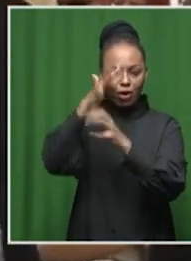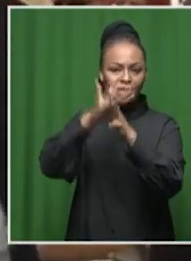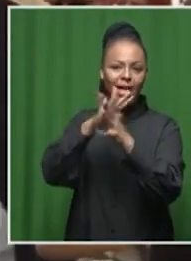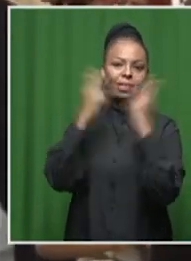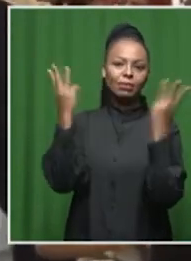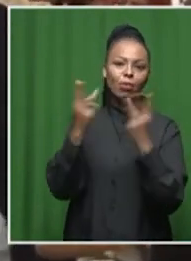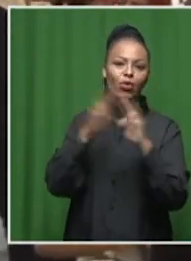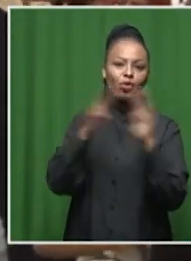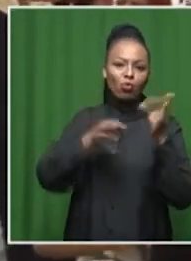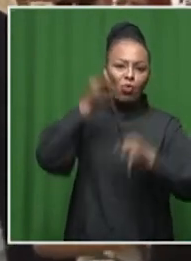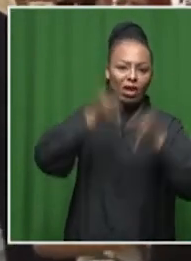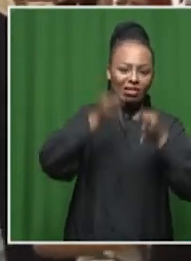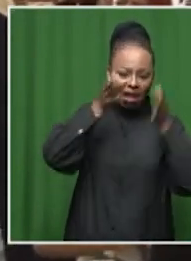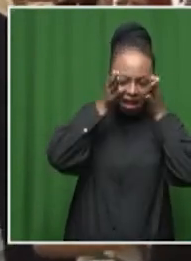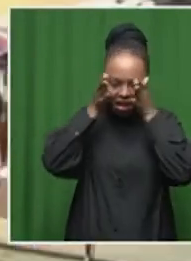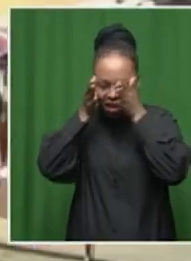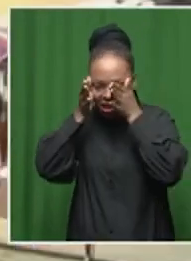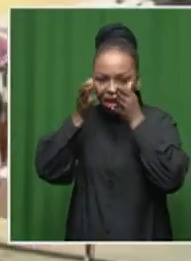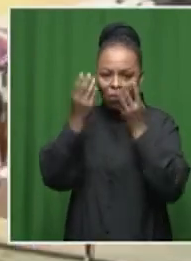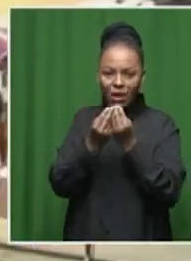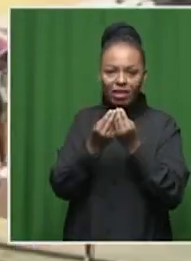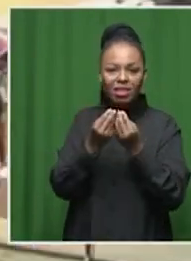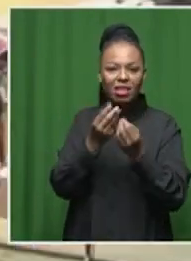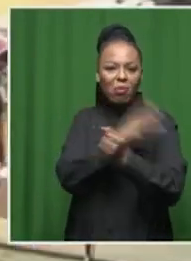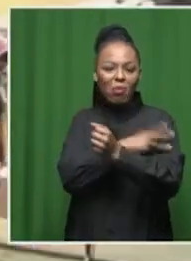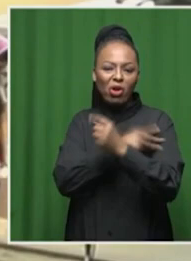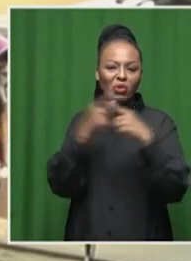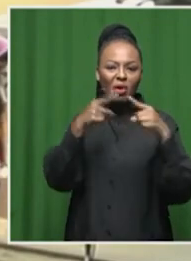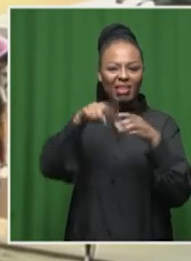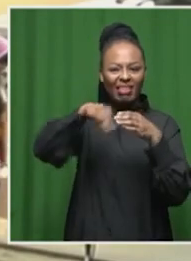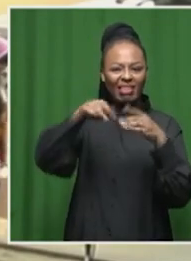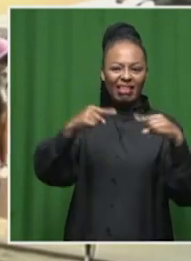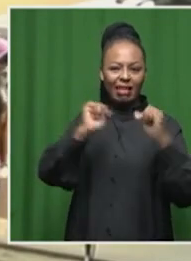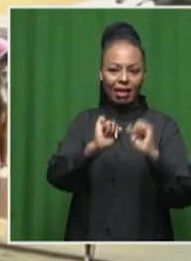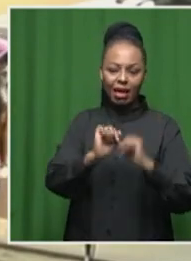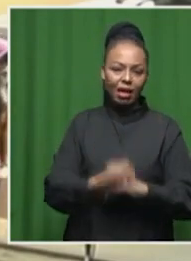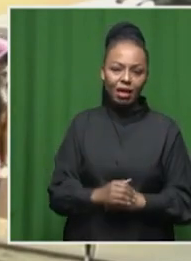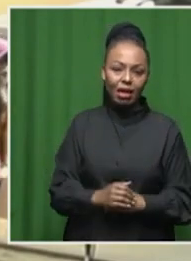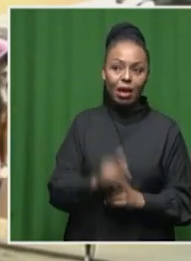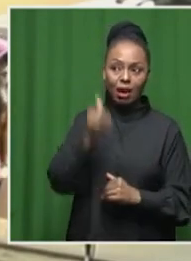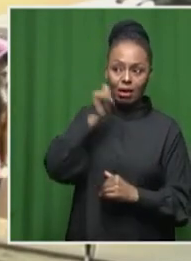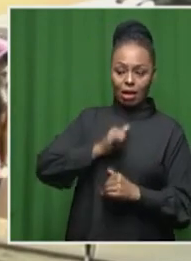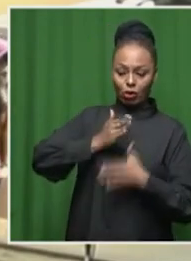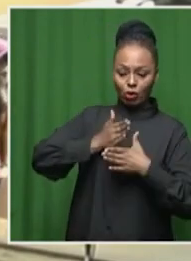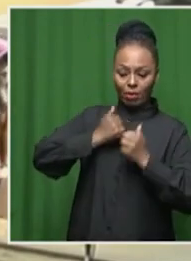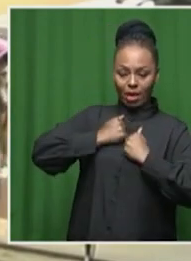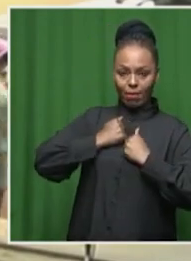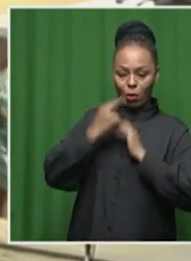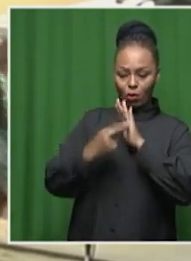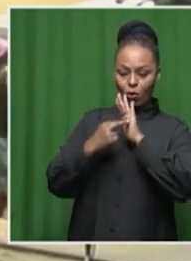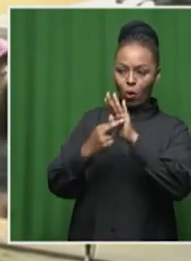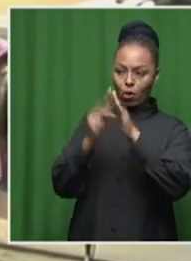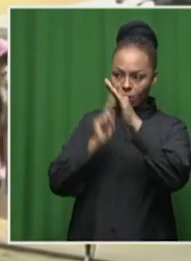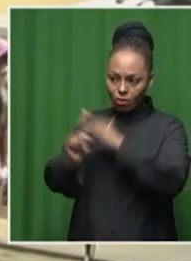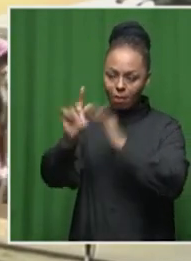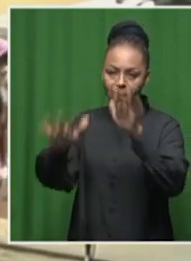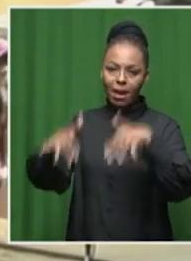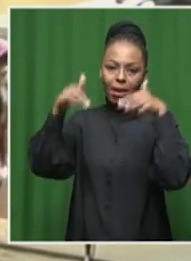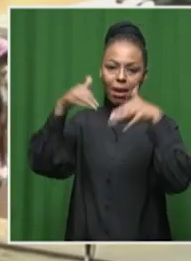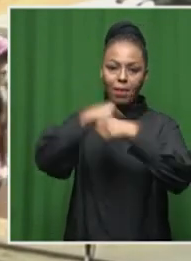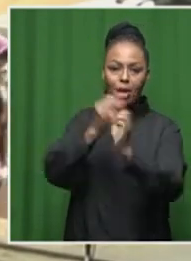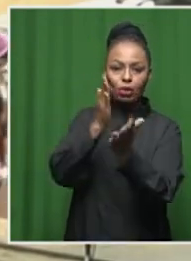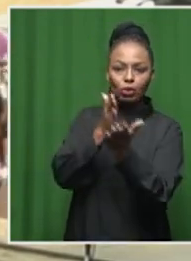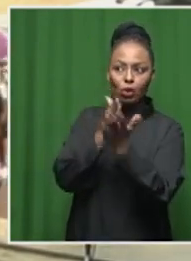of political parties and their bosses. My job, if I go to Parliament, if I'm elected, is to make sure